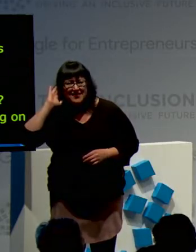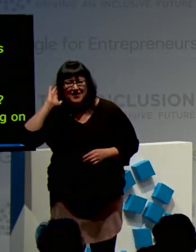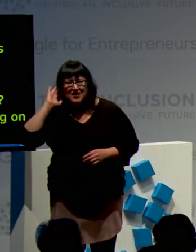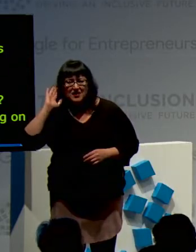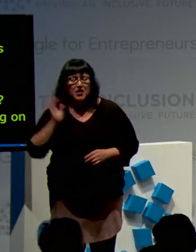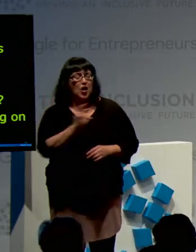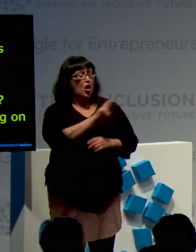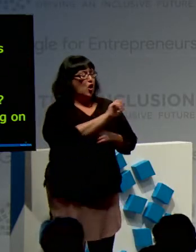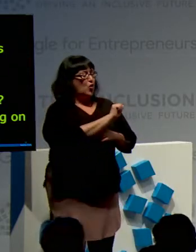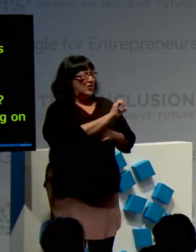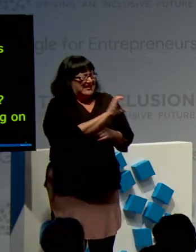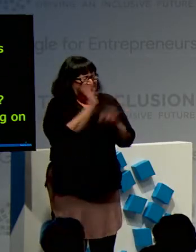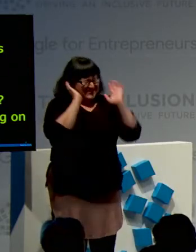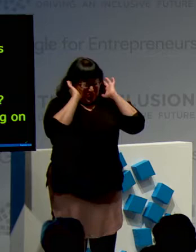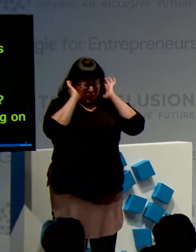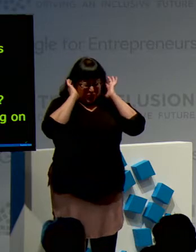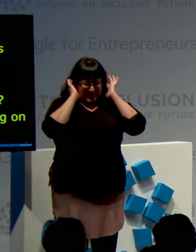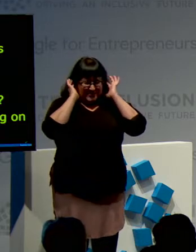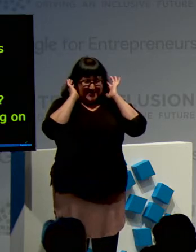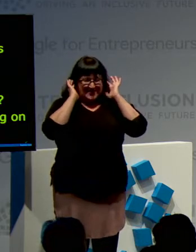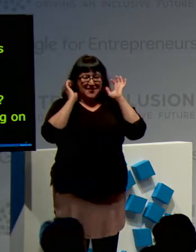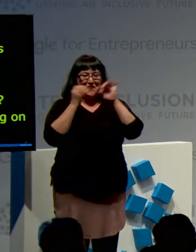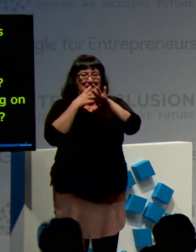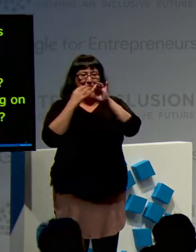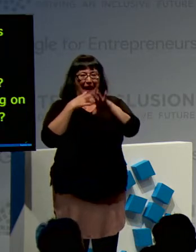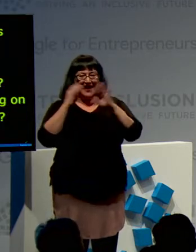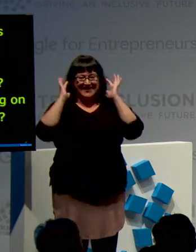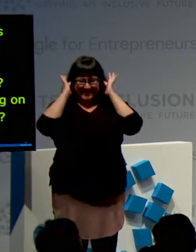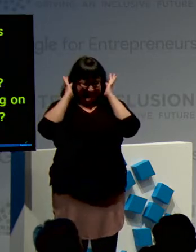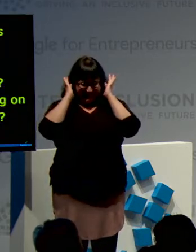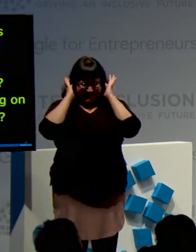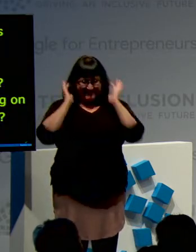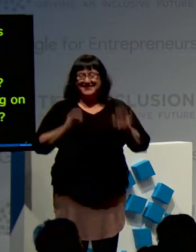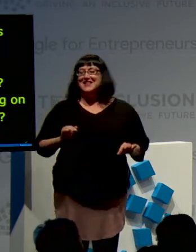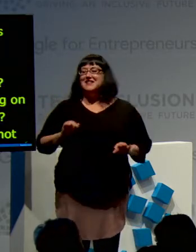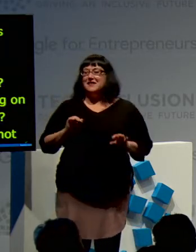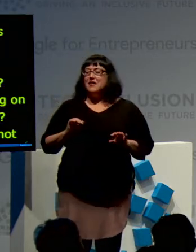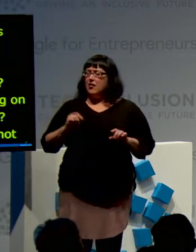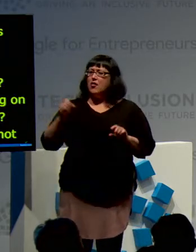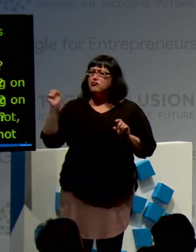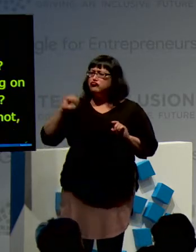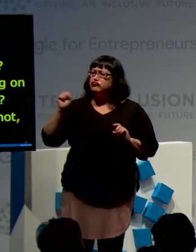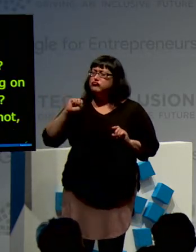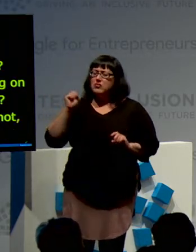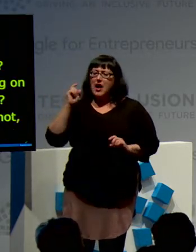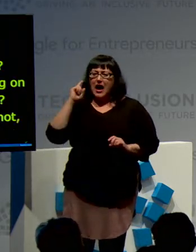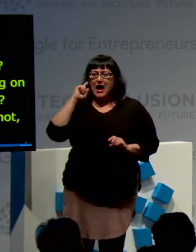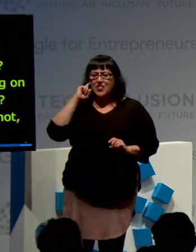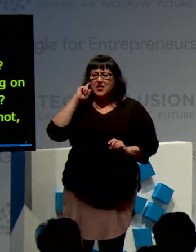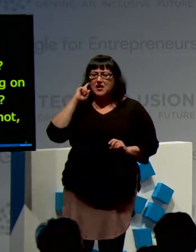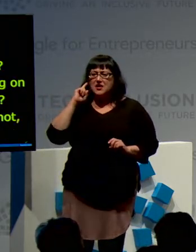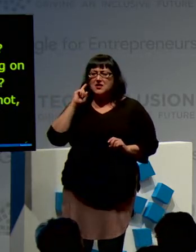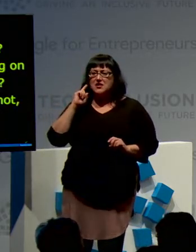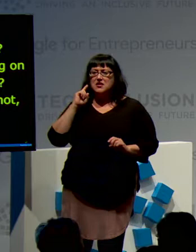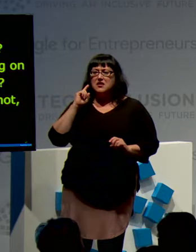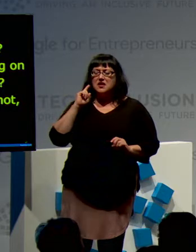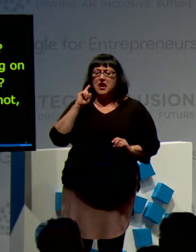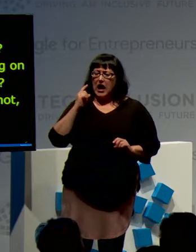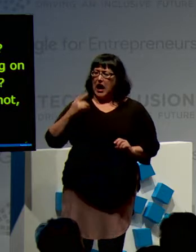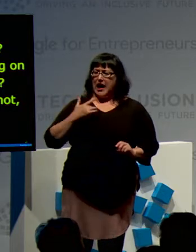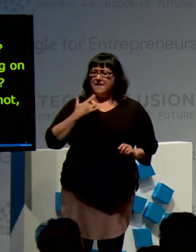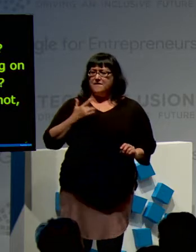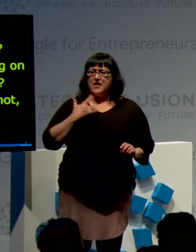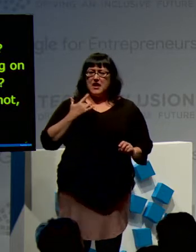Racism or sexism as a moonshot. As a moonshot. Oh, taking it out. Yeah, I mean, I think it's actually, I feel